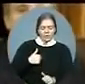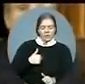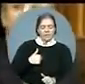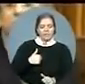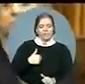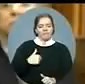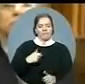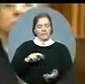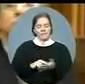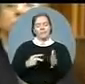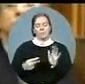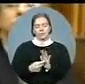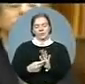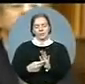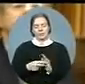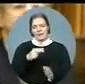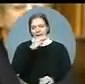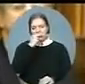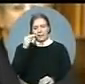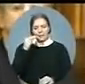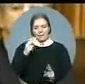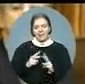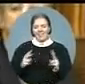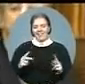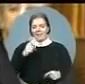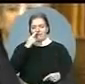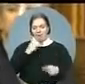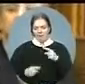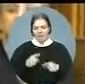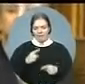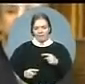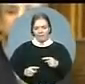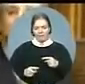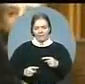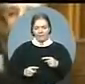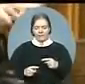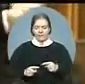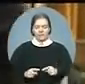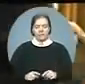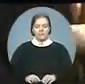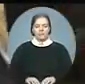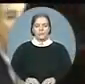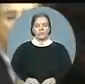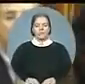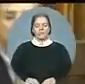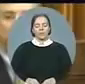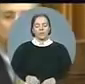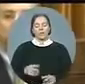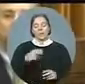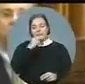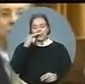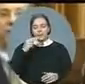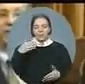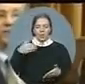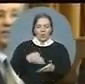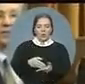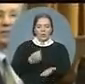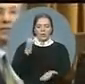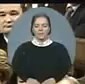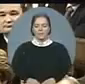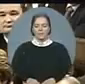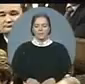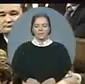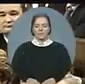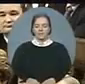and tends to the subversion of the Constitution. What was the Prime Minister thinking?